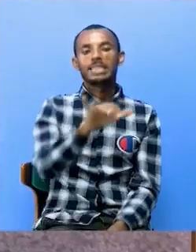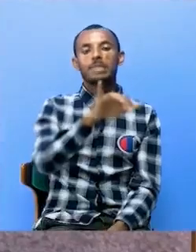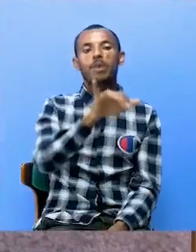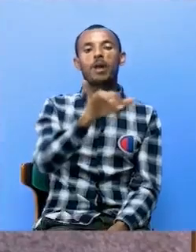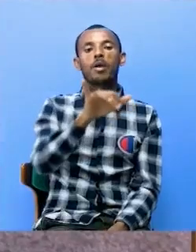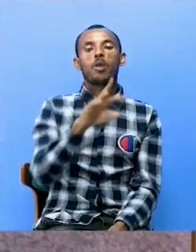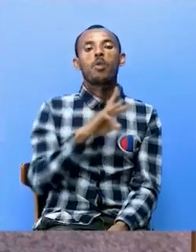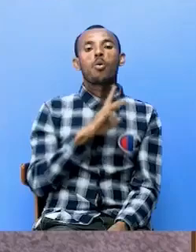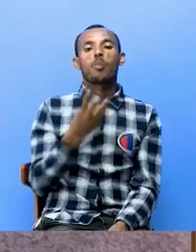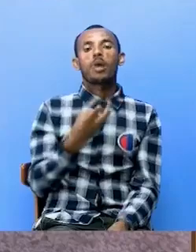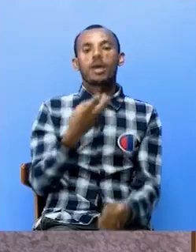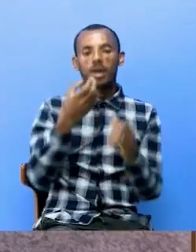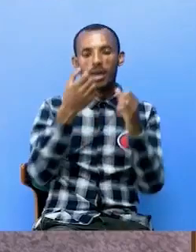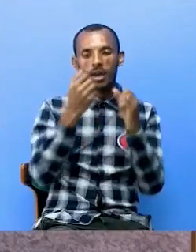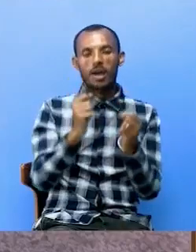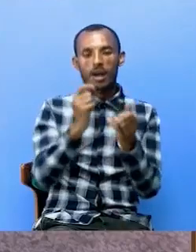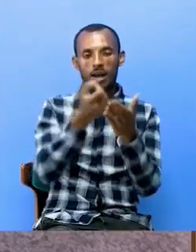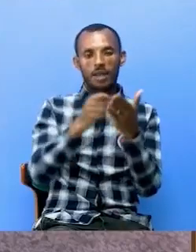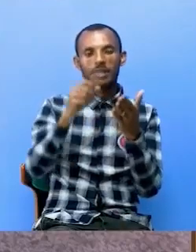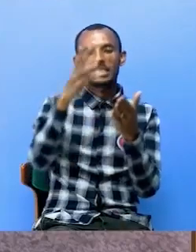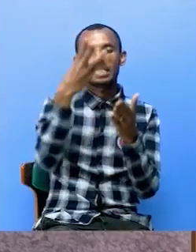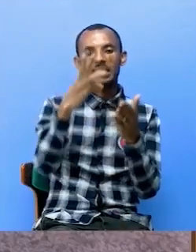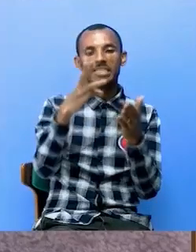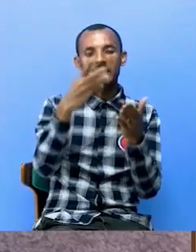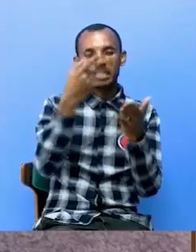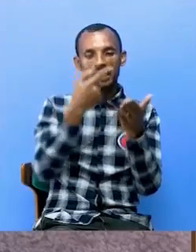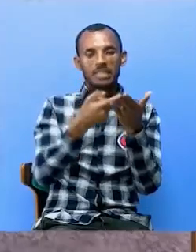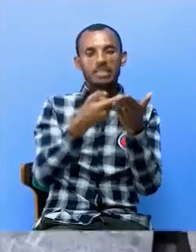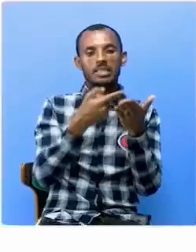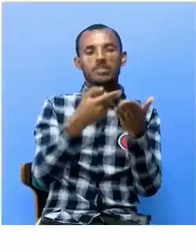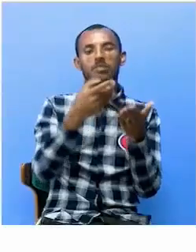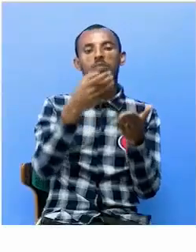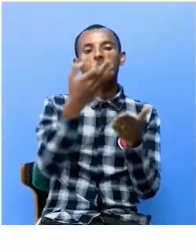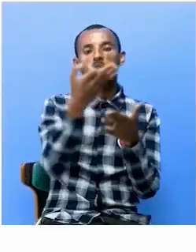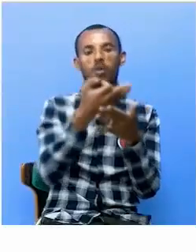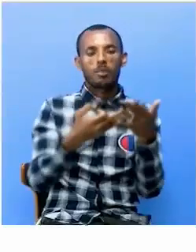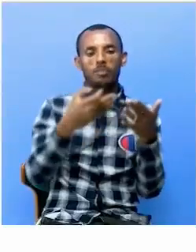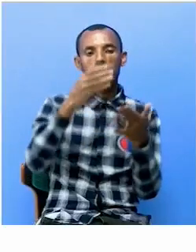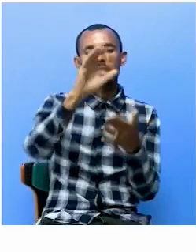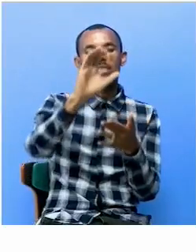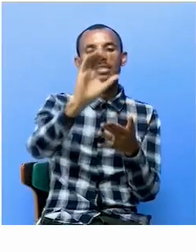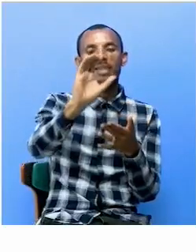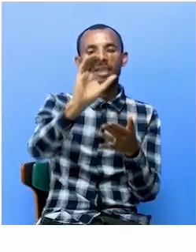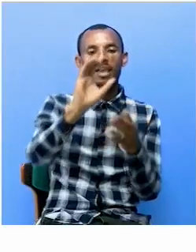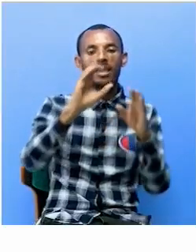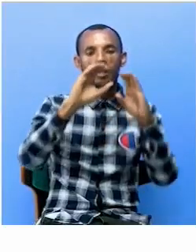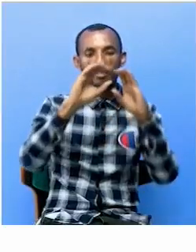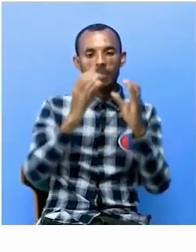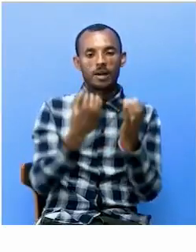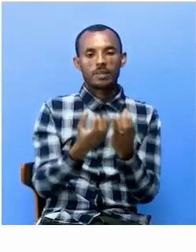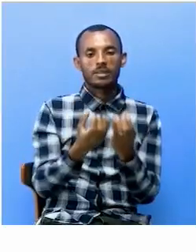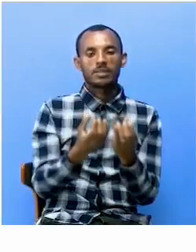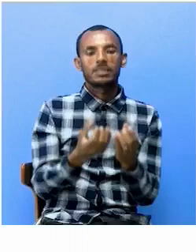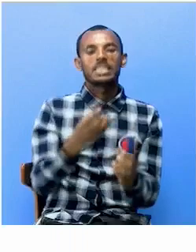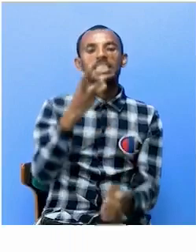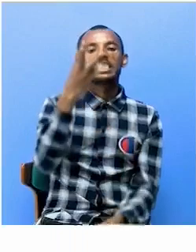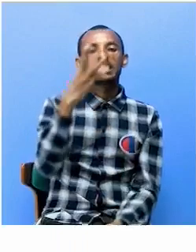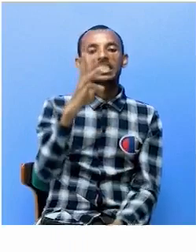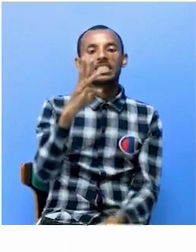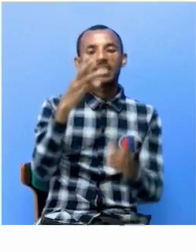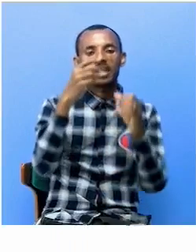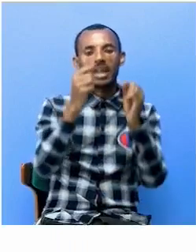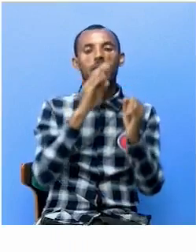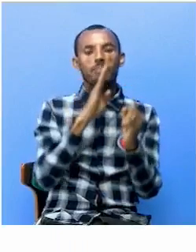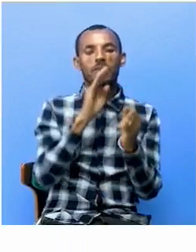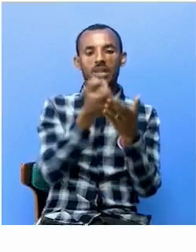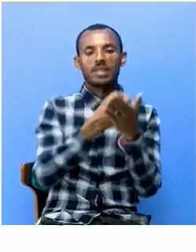Similarly, we can write 16 in this form. So when we come to the C part, 16 can be